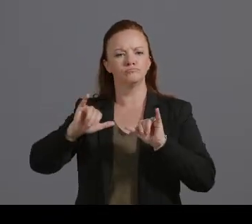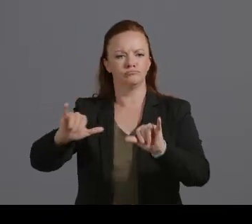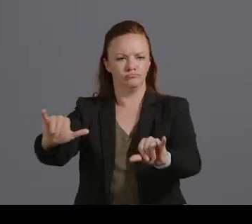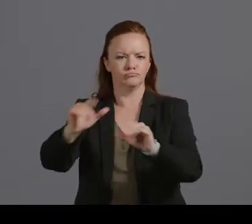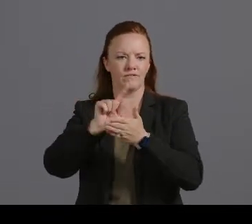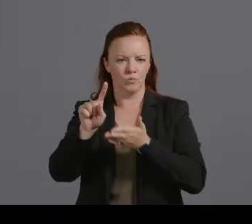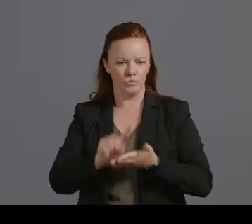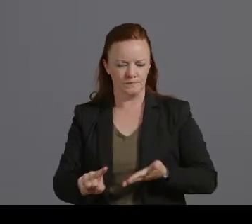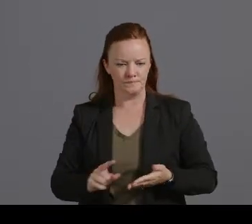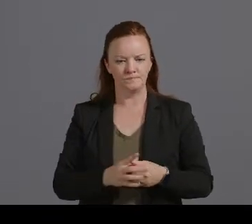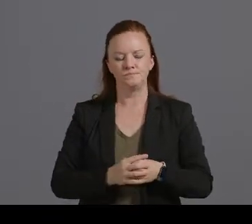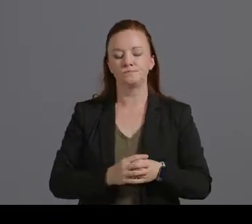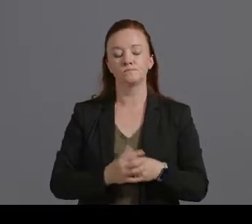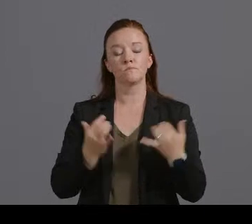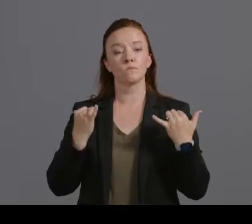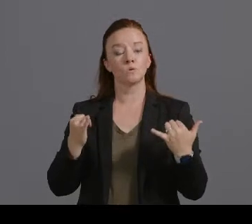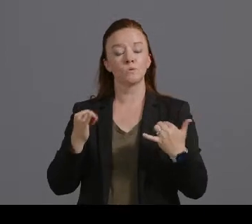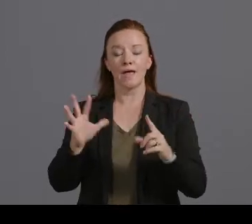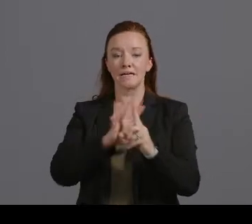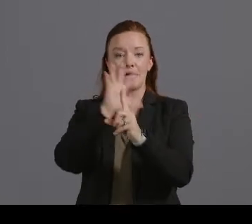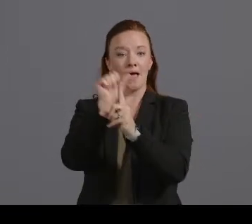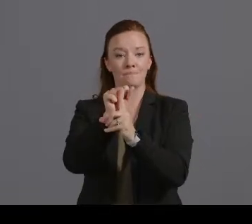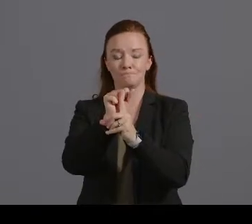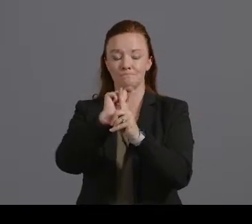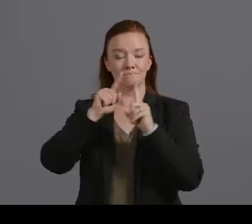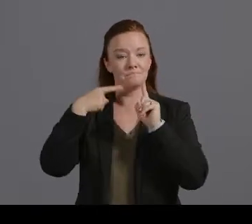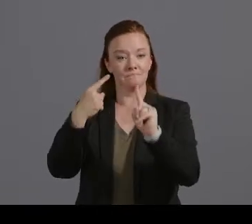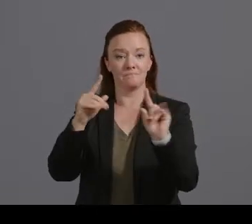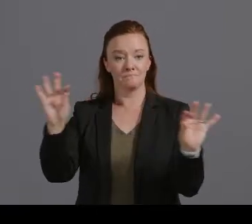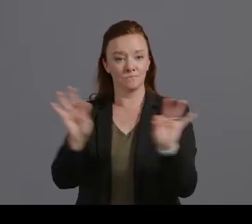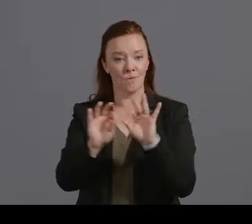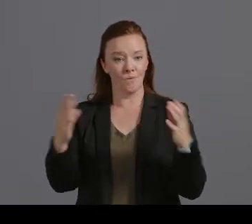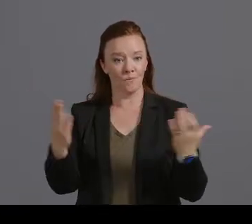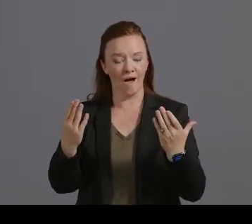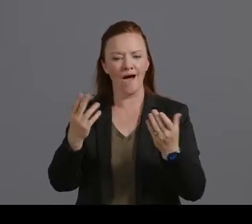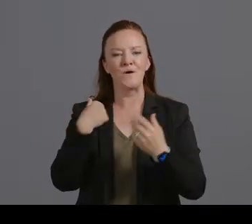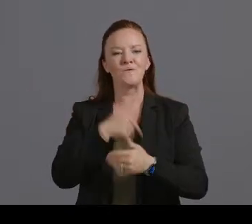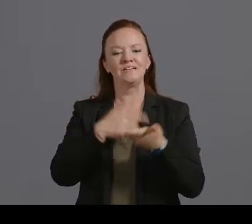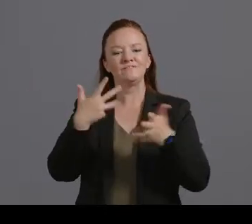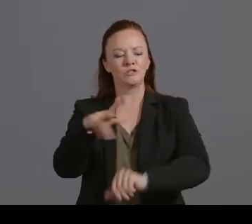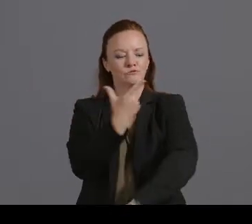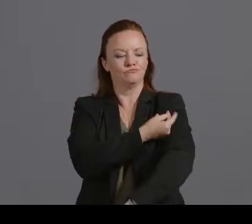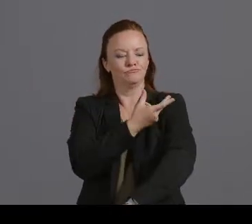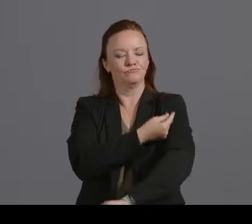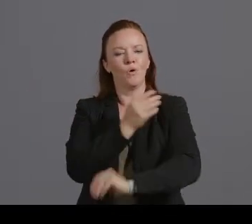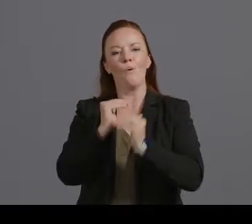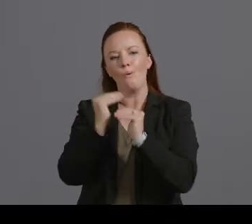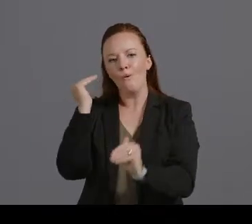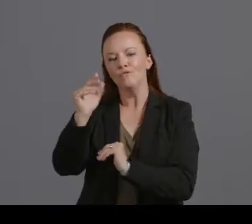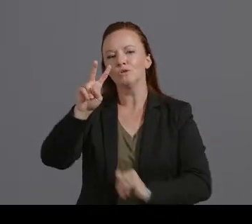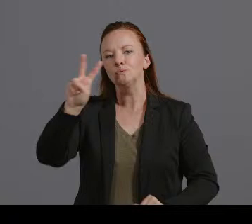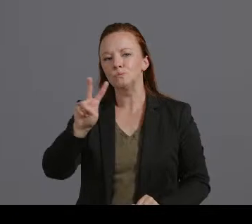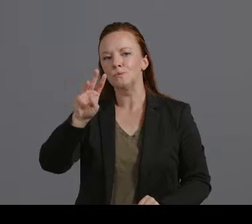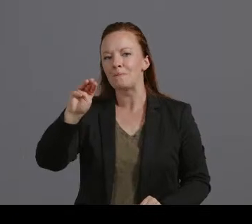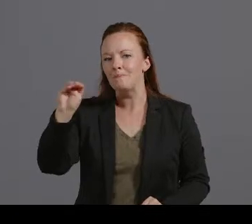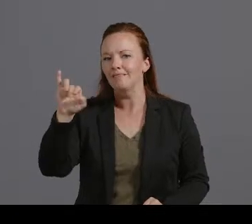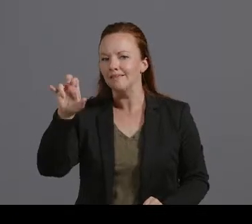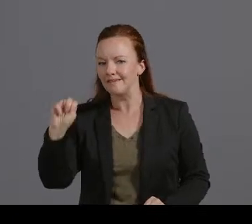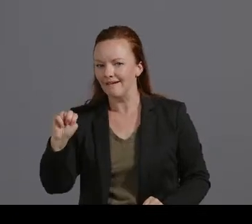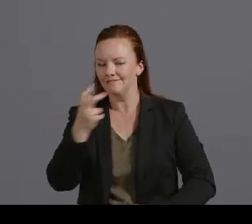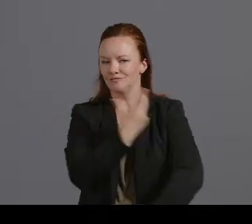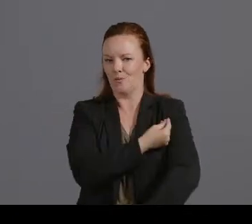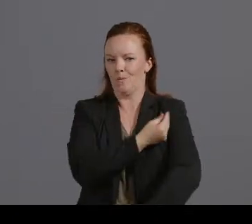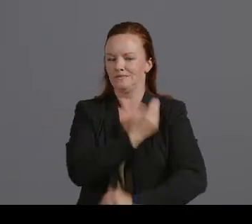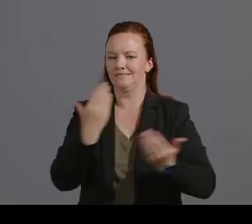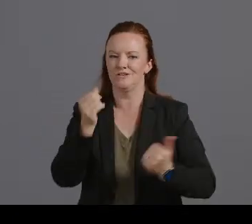Today, we hit a milestone of administering over 2 million doses of vaccine in Arizona.